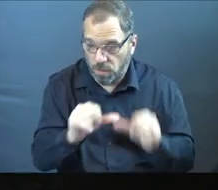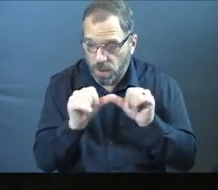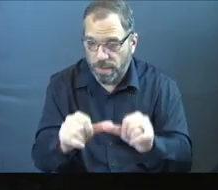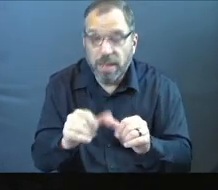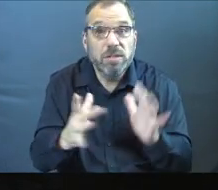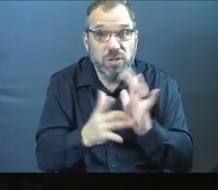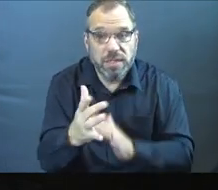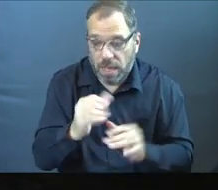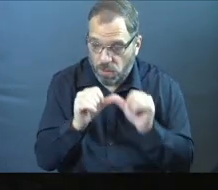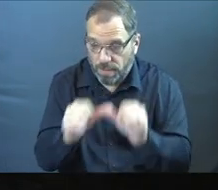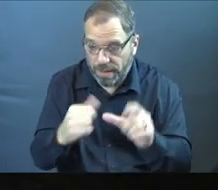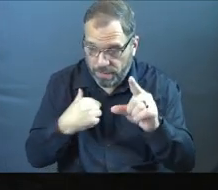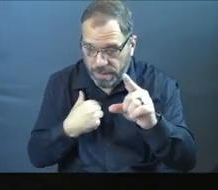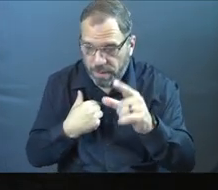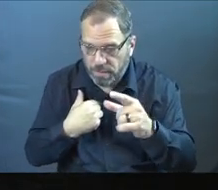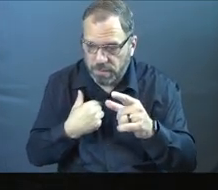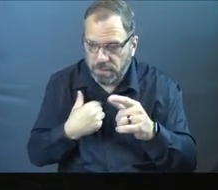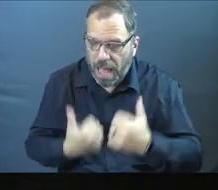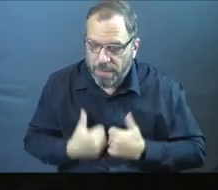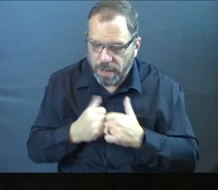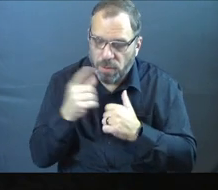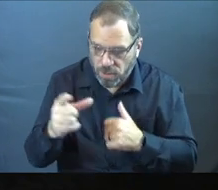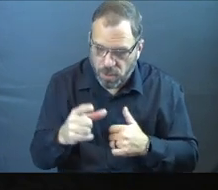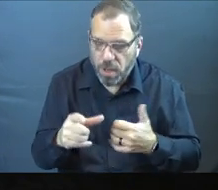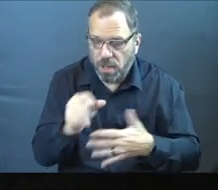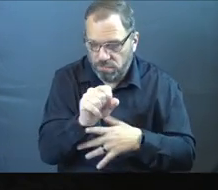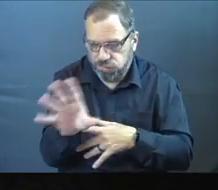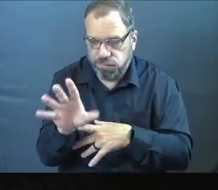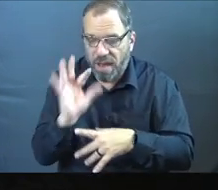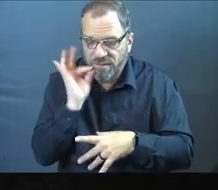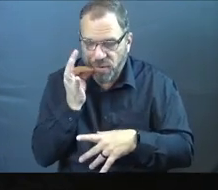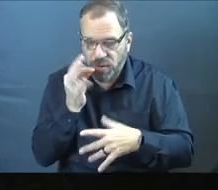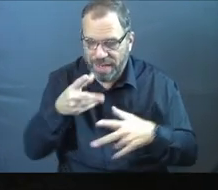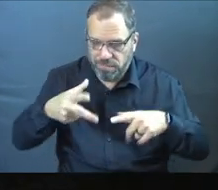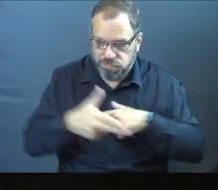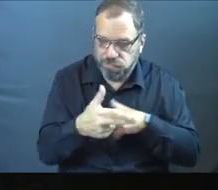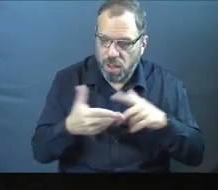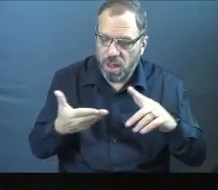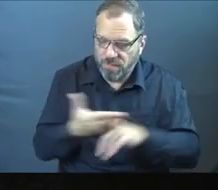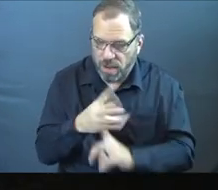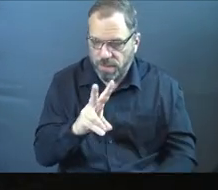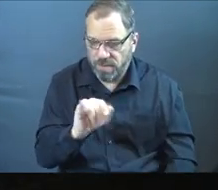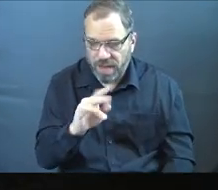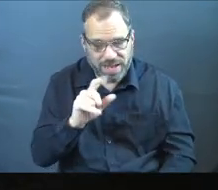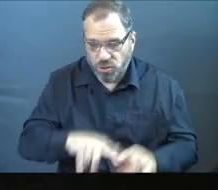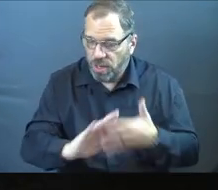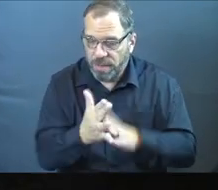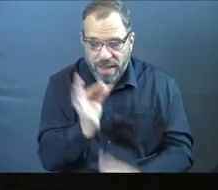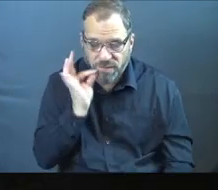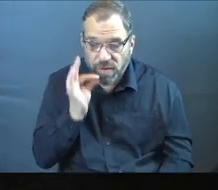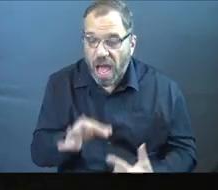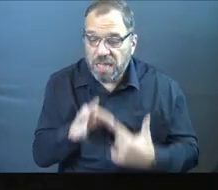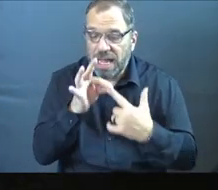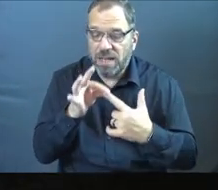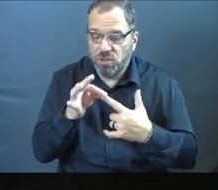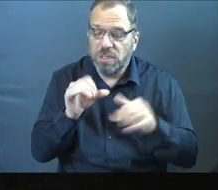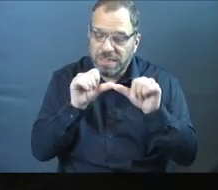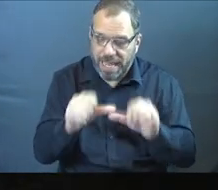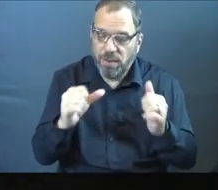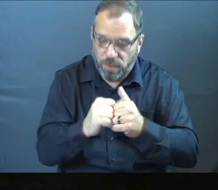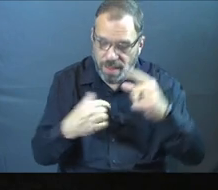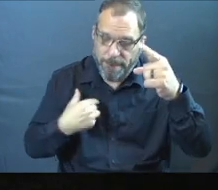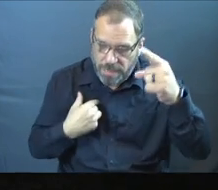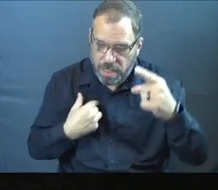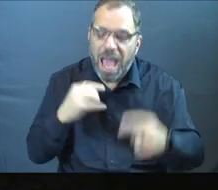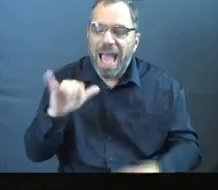in me, says Jesus, and I will remain in you. For a branch cannot produce fruit if it is severed from the vine, and you cannot be fruitful unless you remain in me.